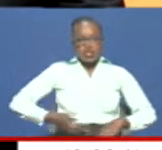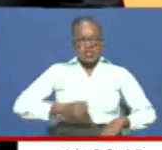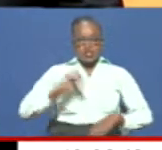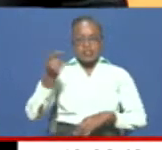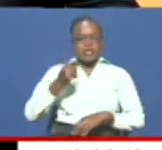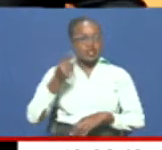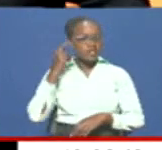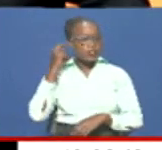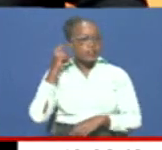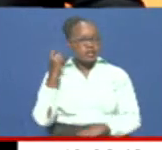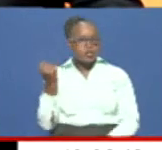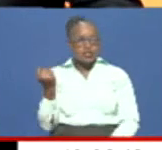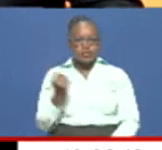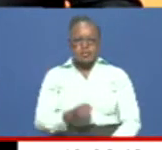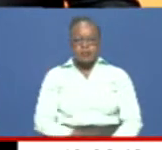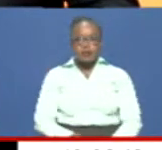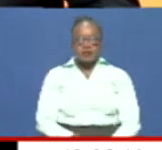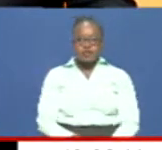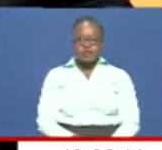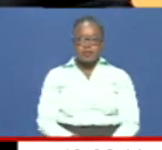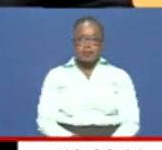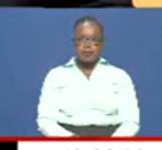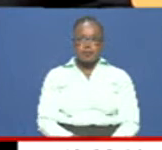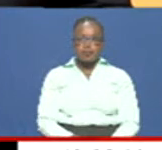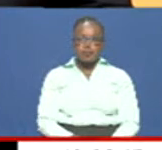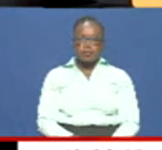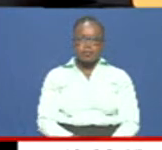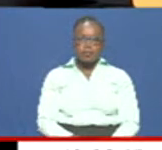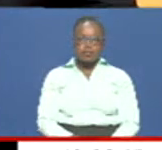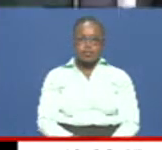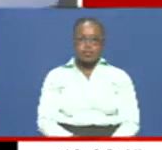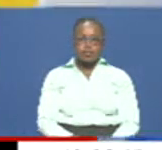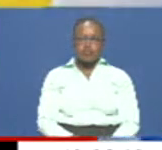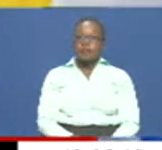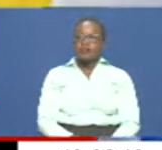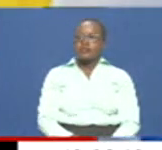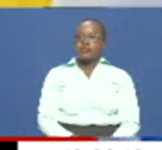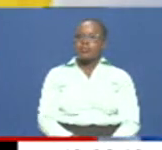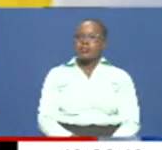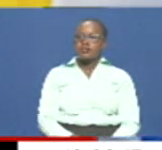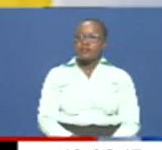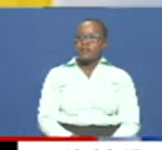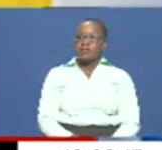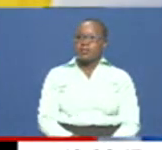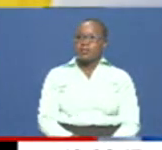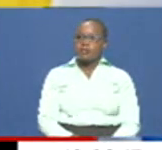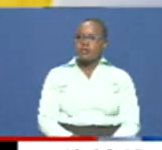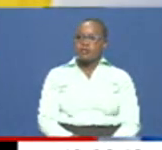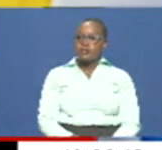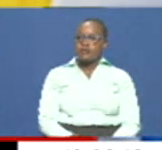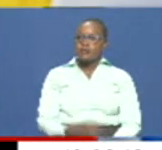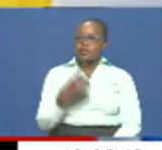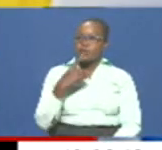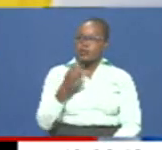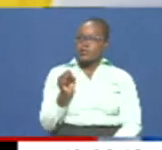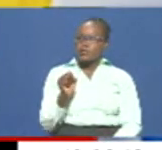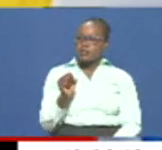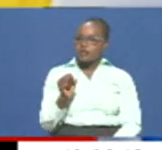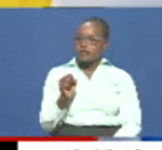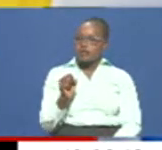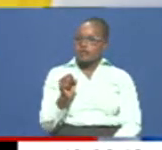in. Attendance interjecting. I can see a hand there. Two, three.